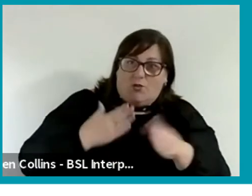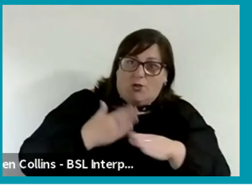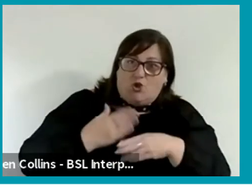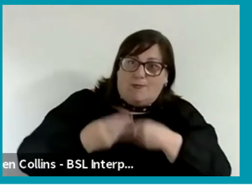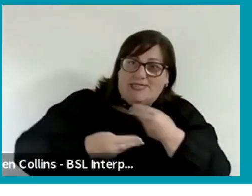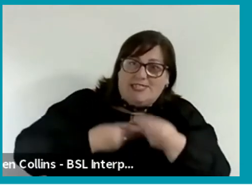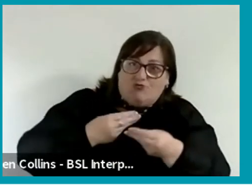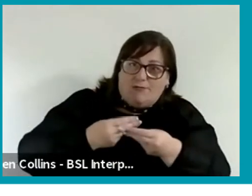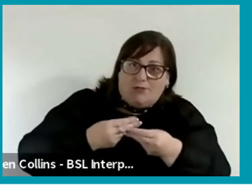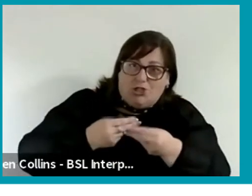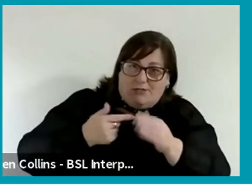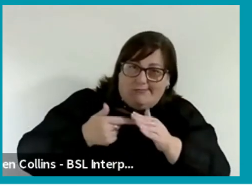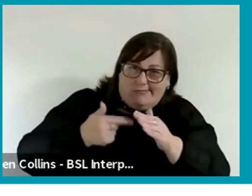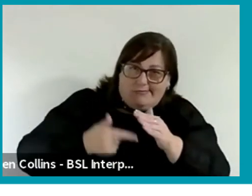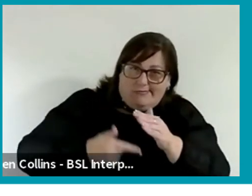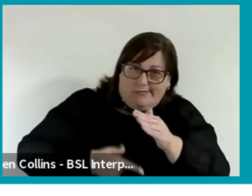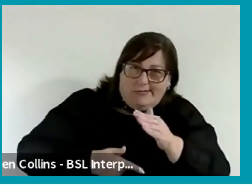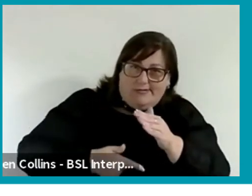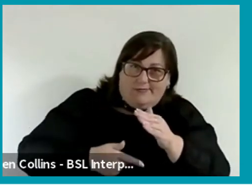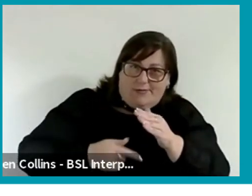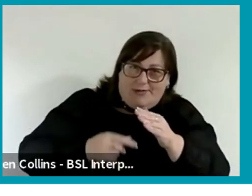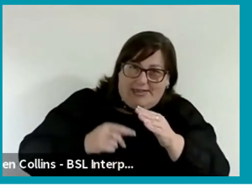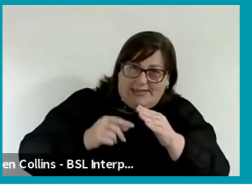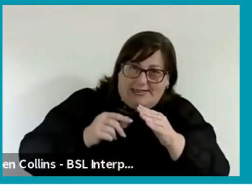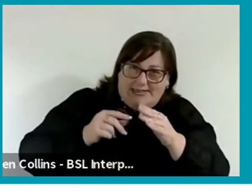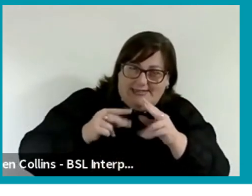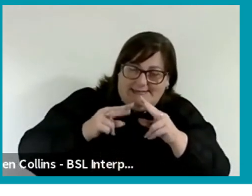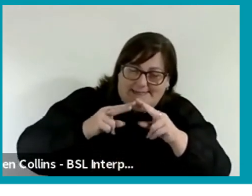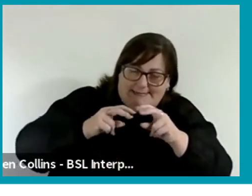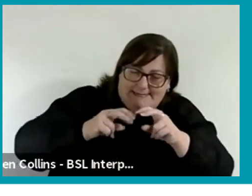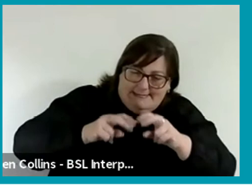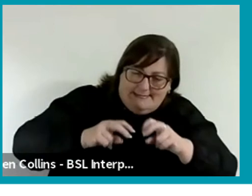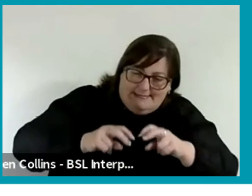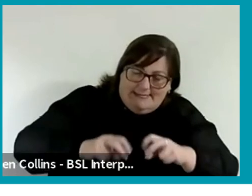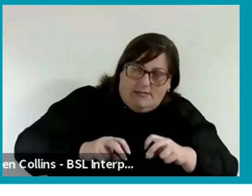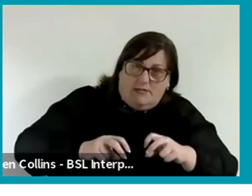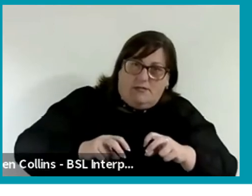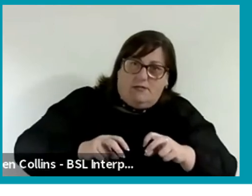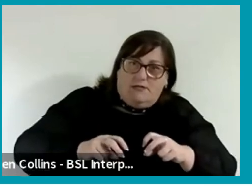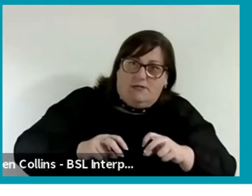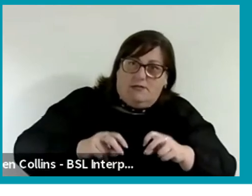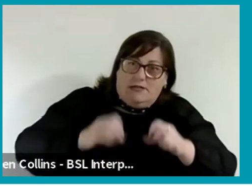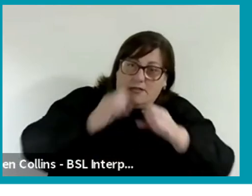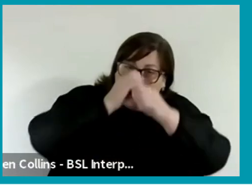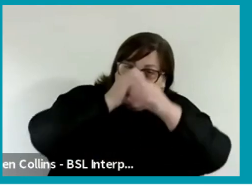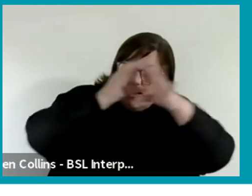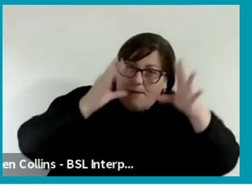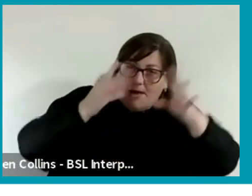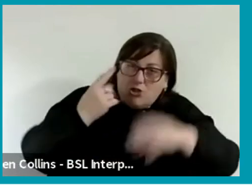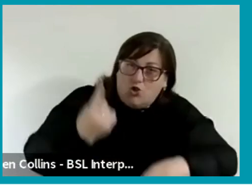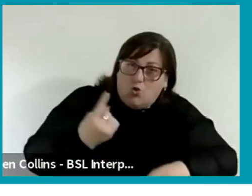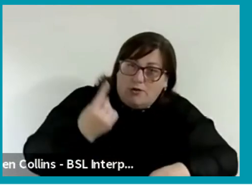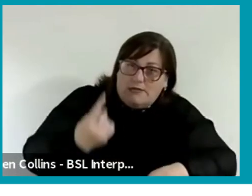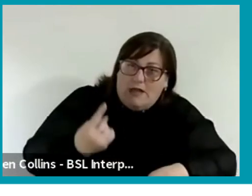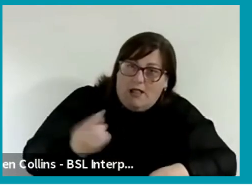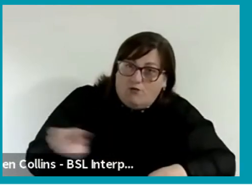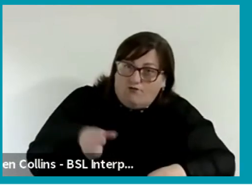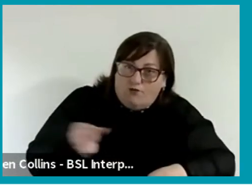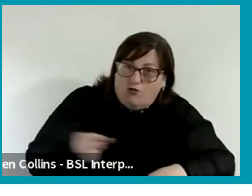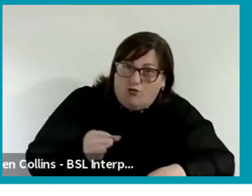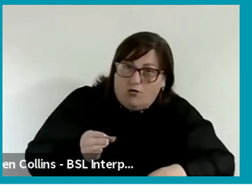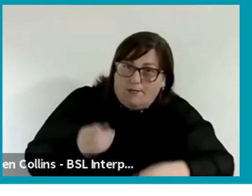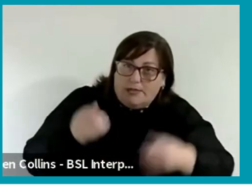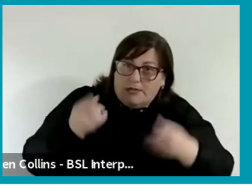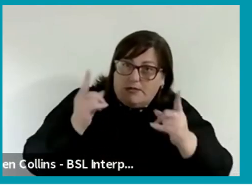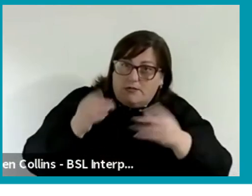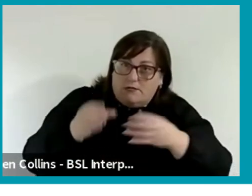description. You know, read it carefully, put on your recruiter's hat, right? Assess yourself. Do I meet